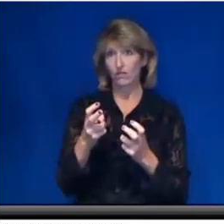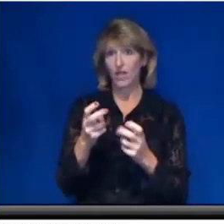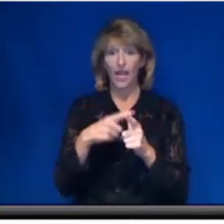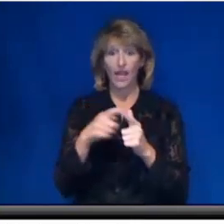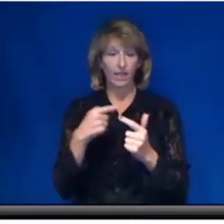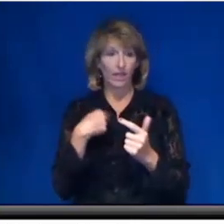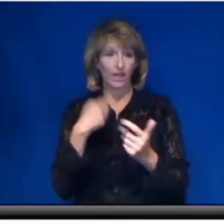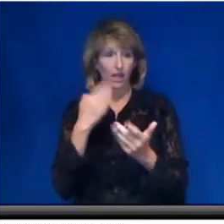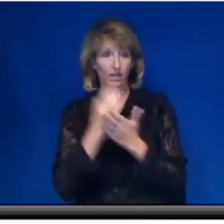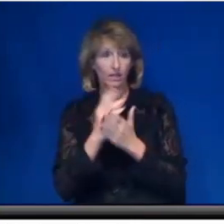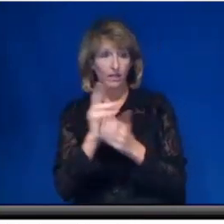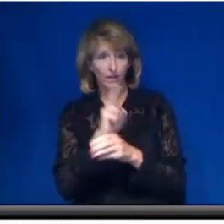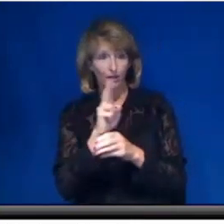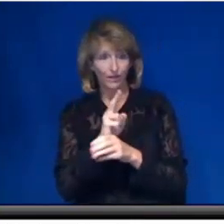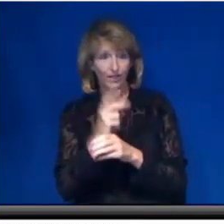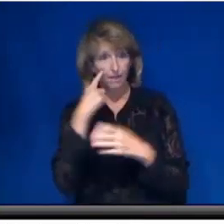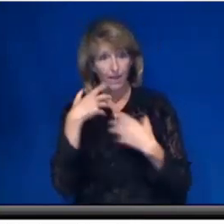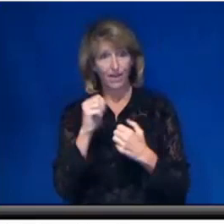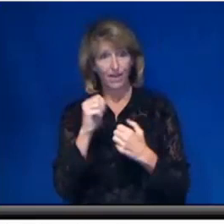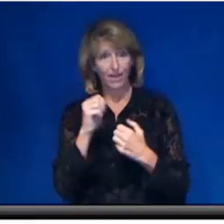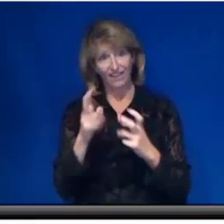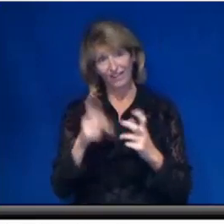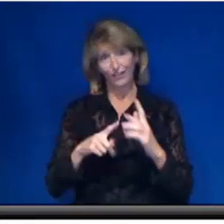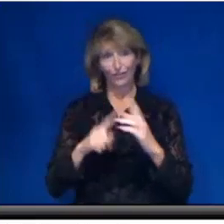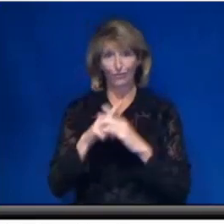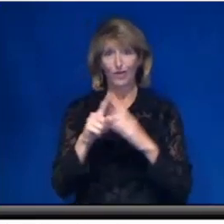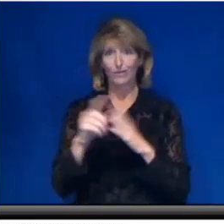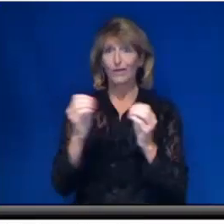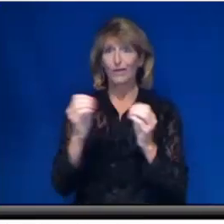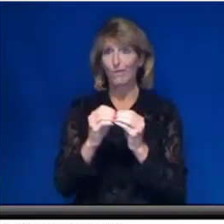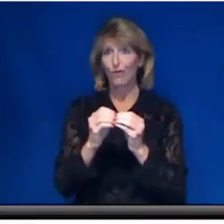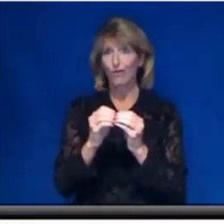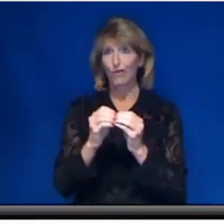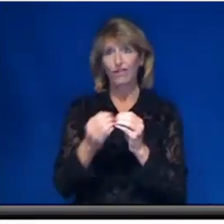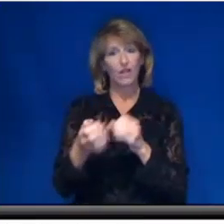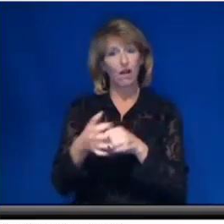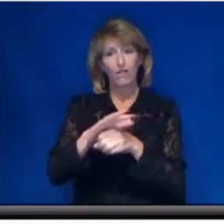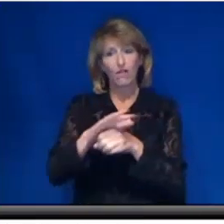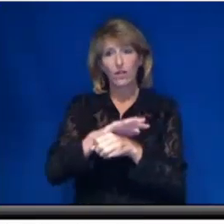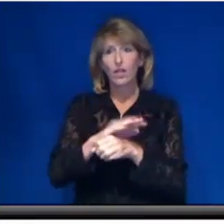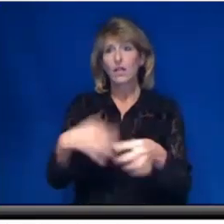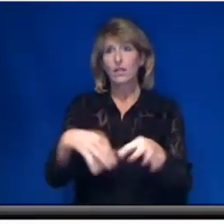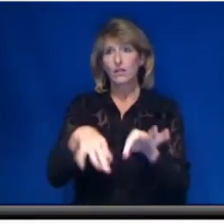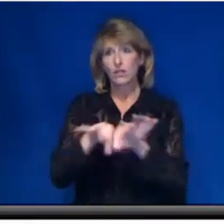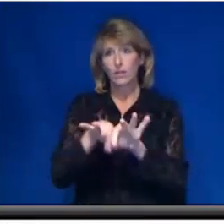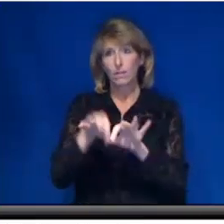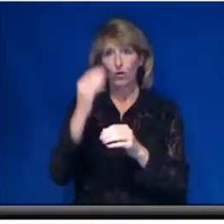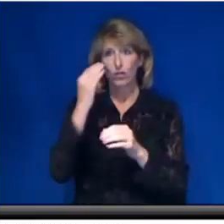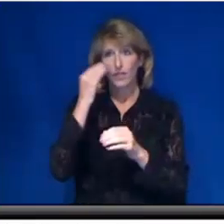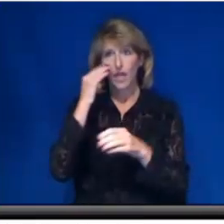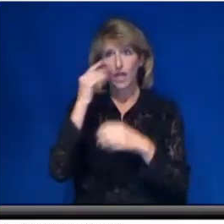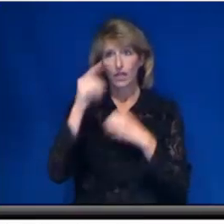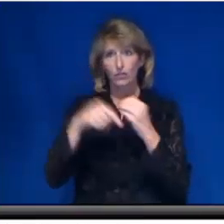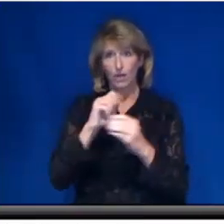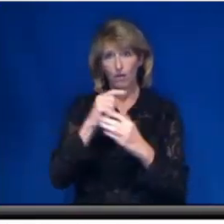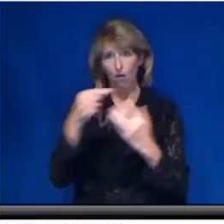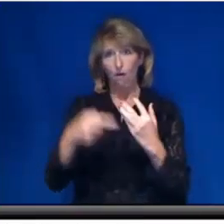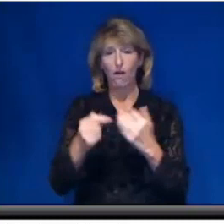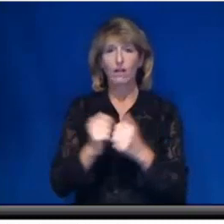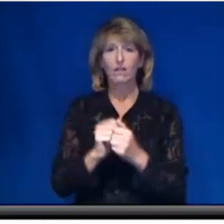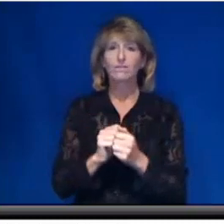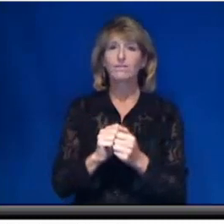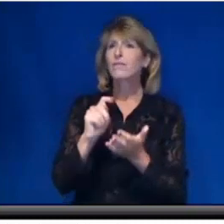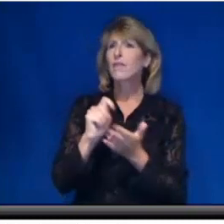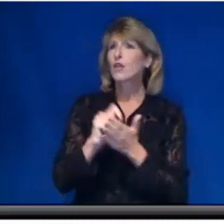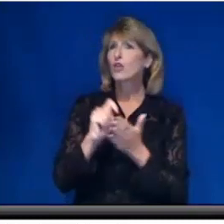And sometimes the substance abuse issue might cover up the mental health issue. And so if I stop using, my mental